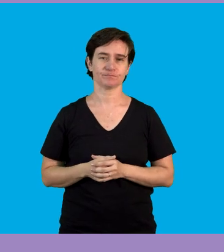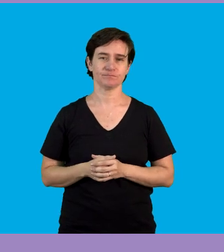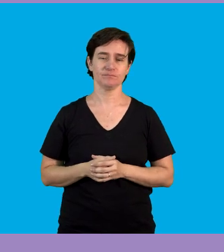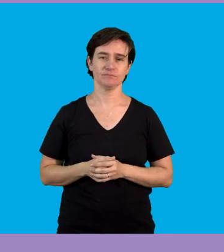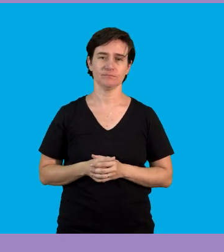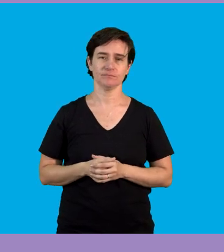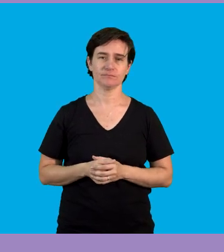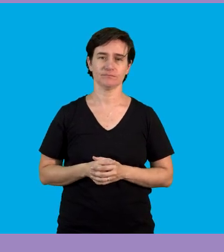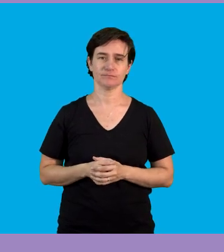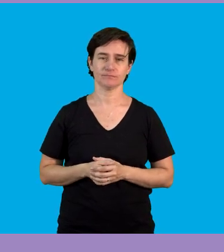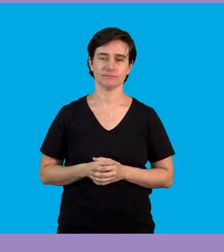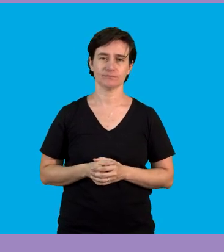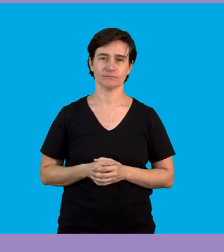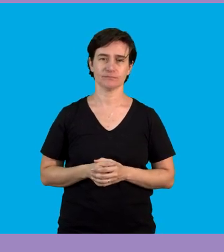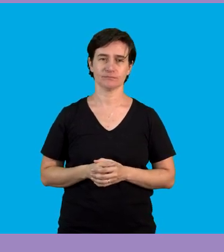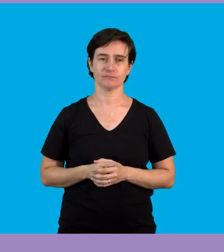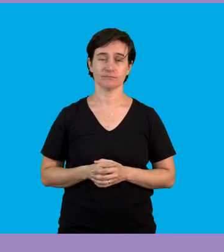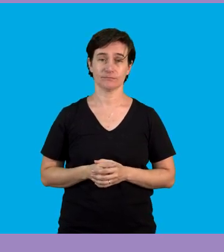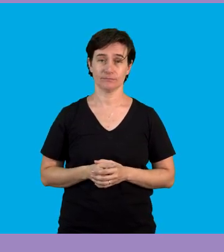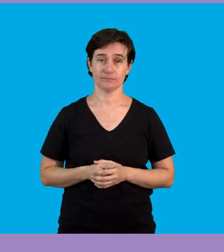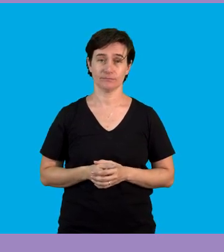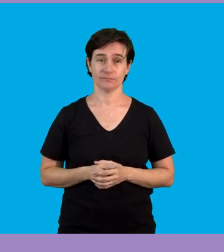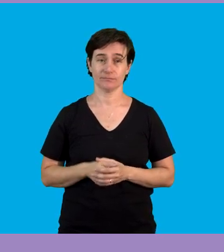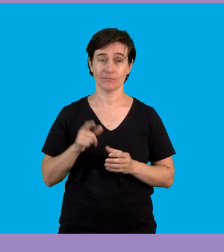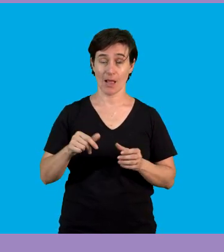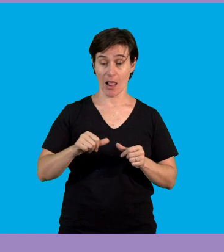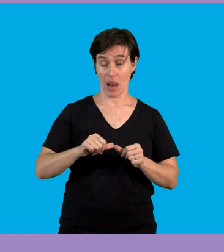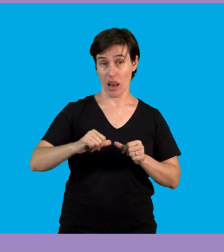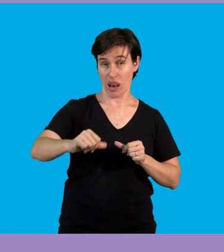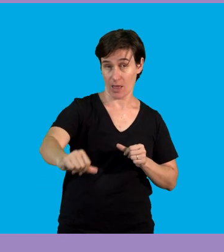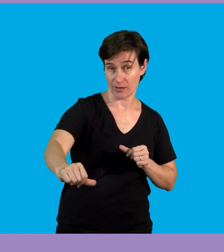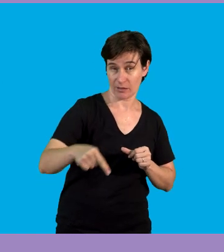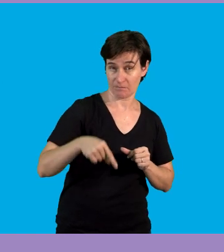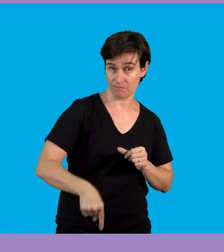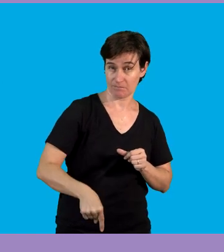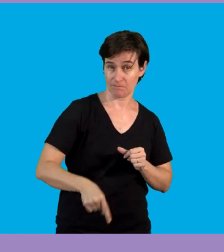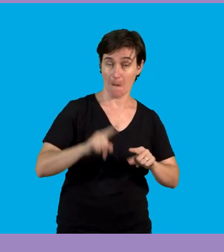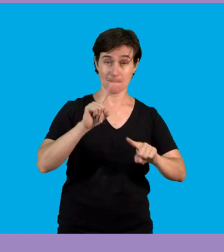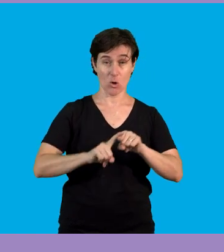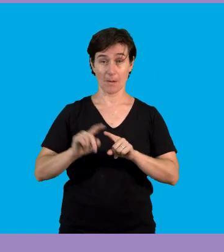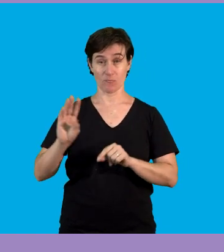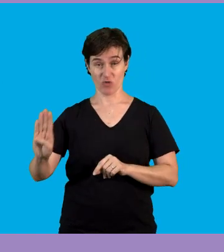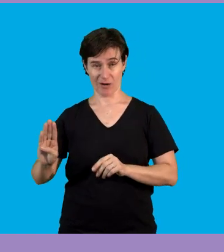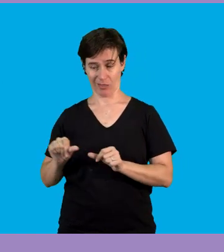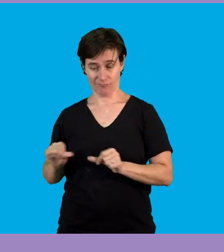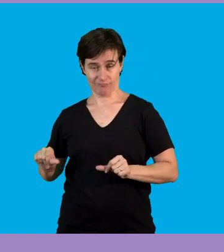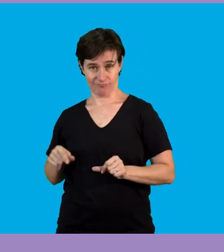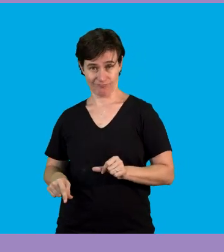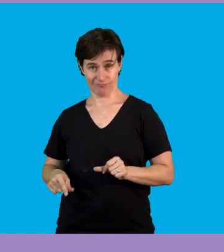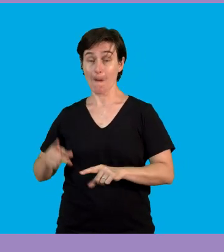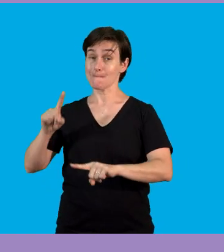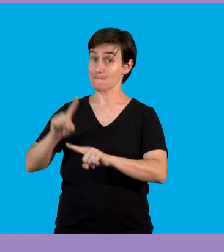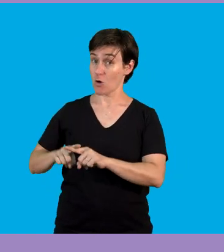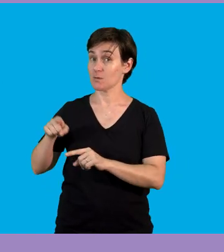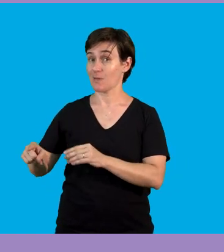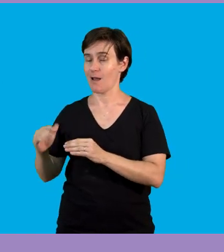that formula for the rectangular prism is going to be our length multiplied by our breadth, and we are going to multiply that